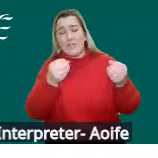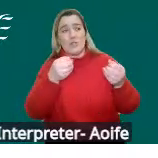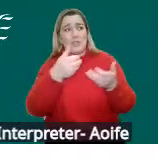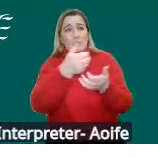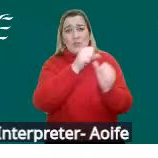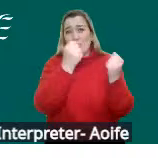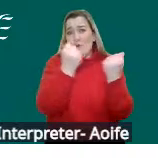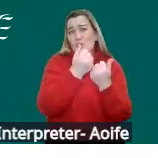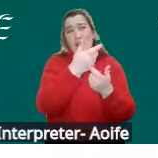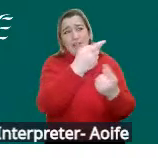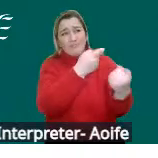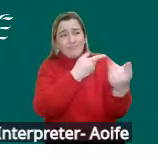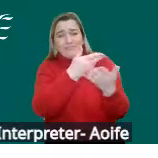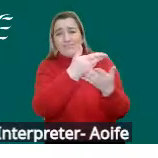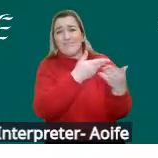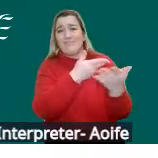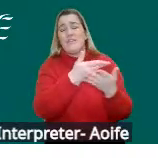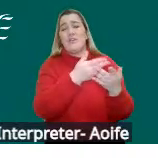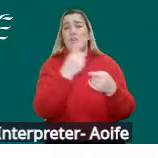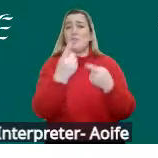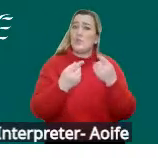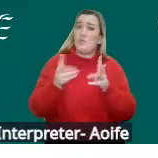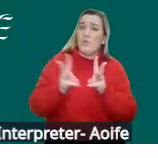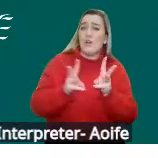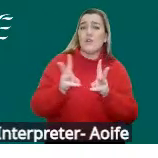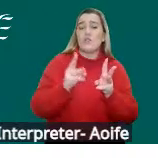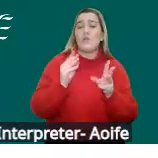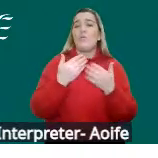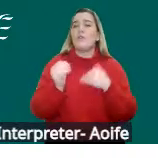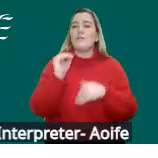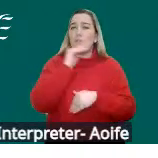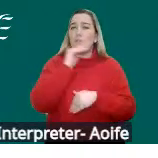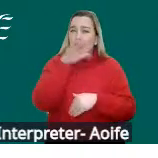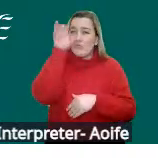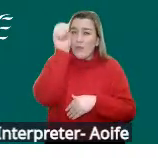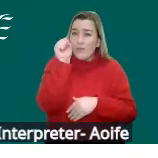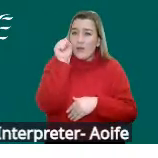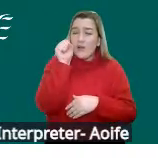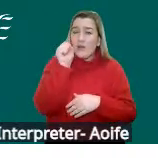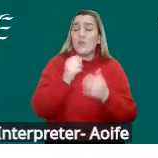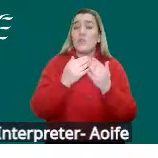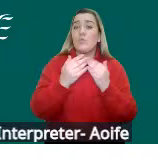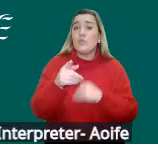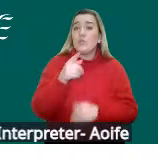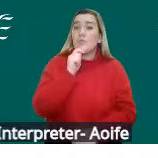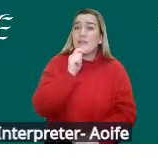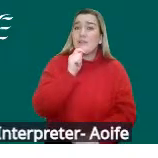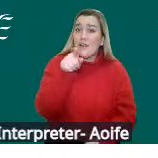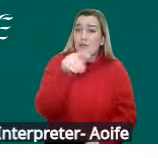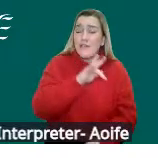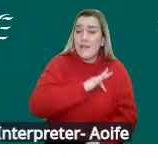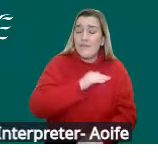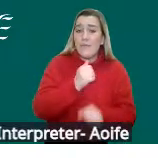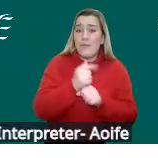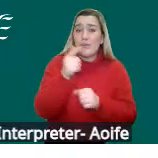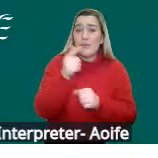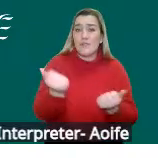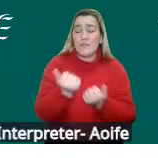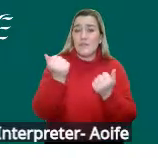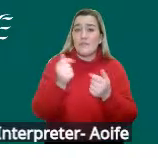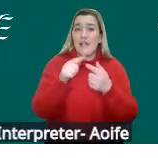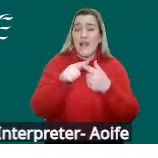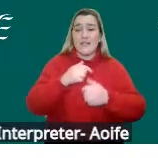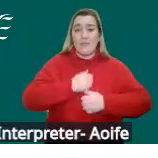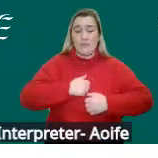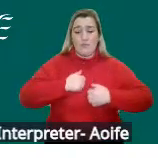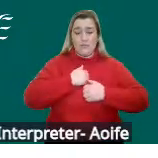work. So I think what's really important to remember in all this is what you say to yourself about your symptoms and your emotional reactions